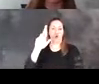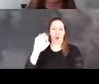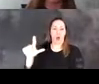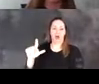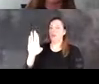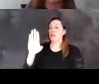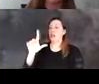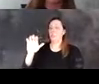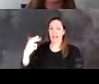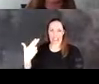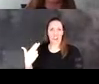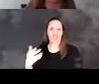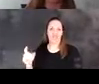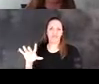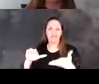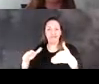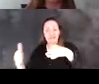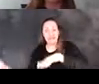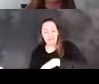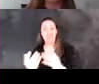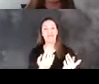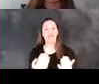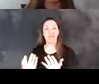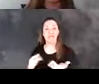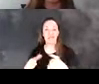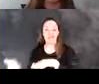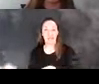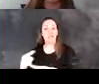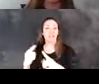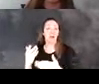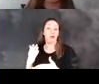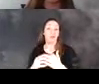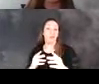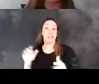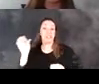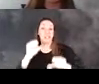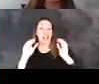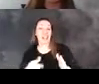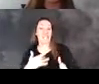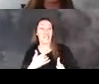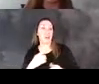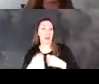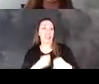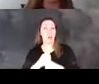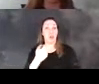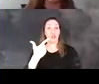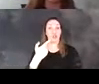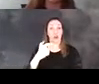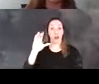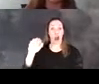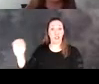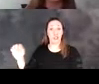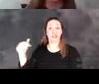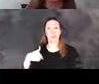that will affect our tourism. So the Union of Concerned Scientists actually predicts that by 2100, our tourism industry could lose